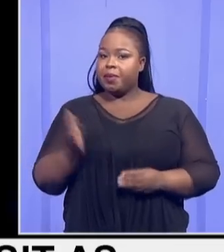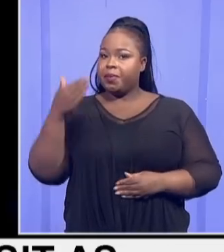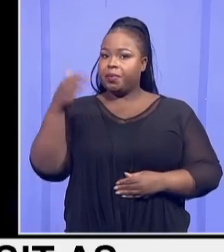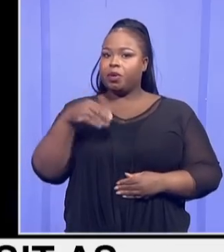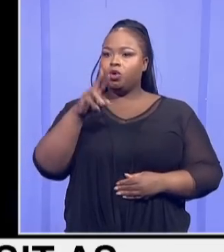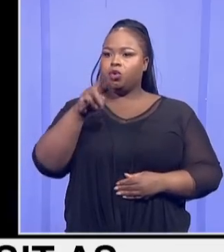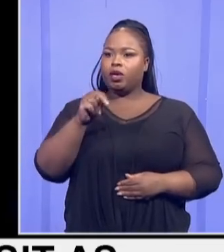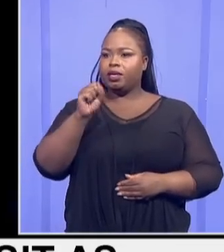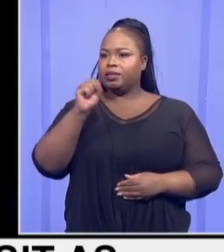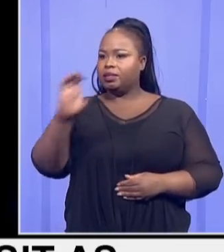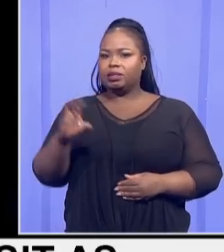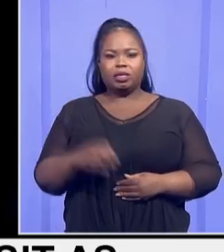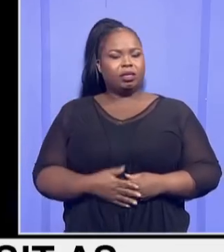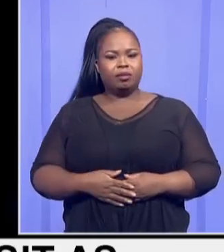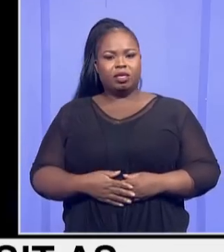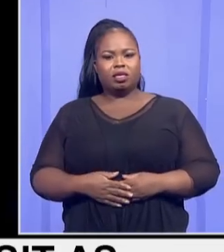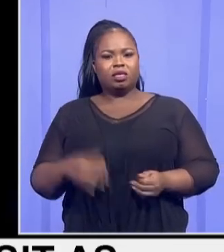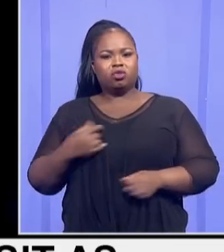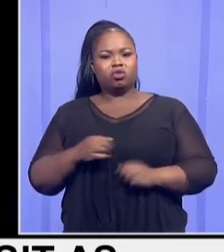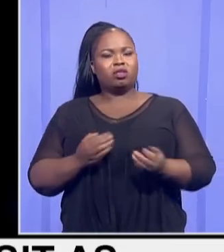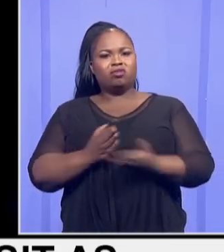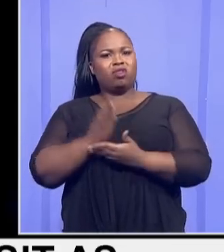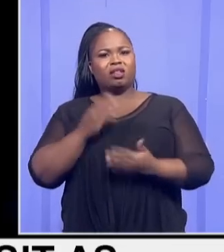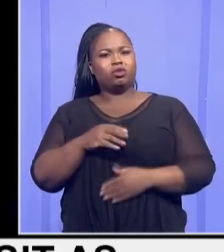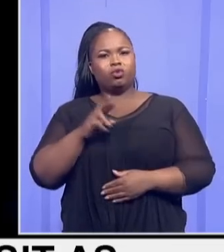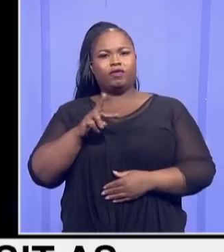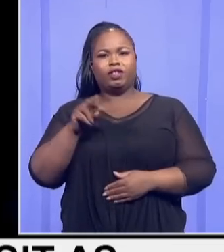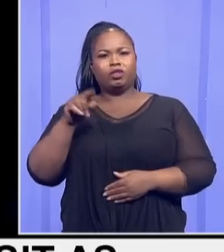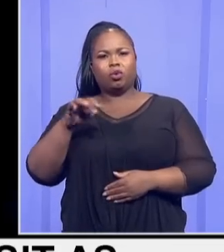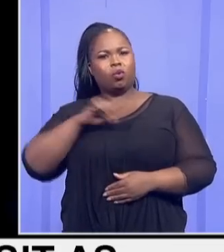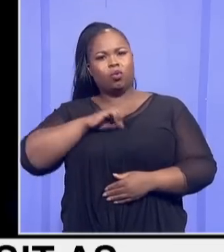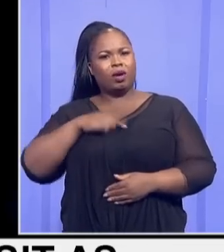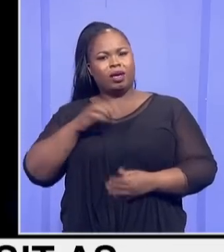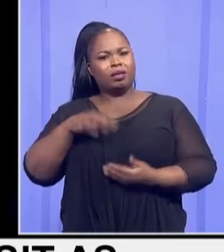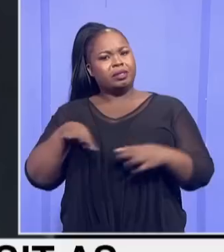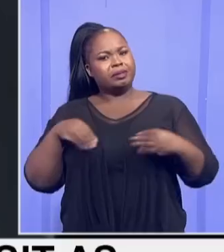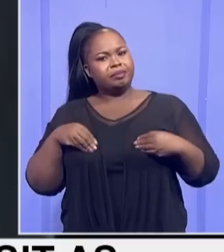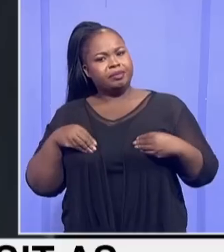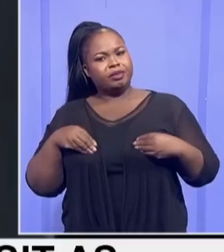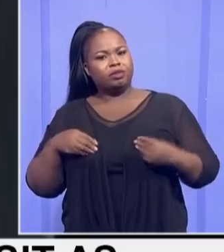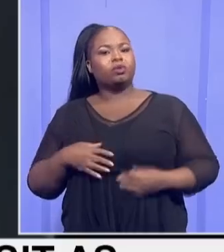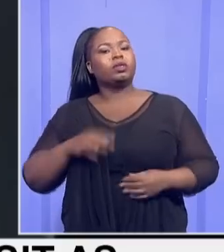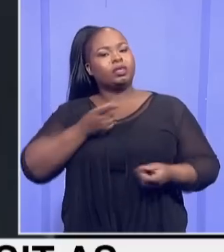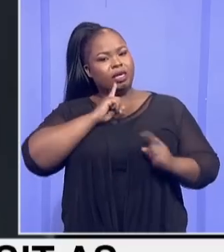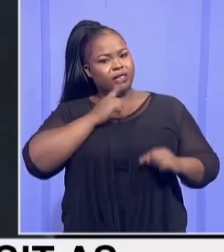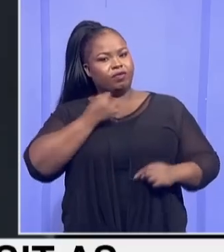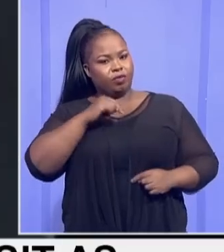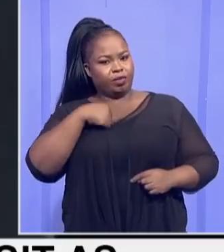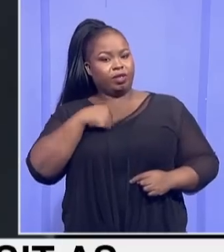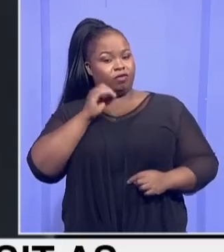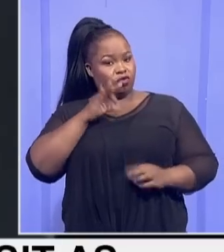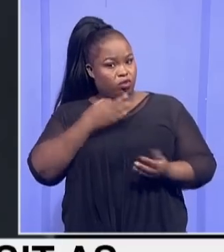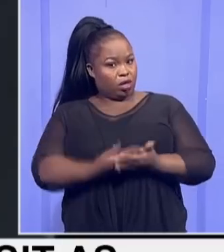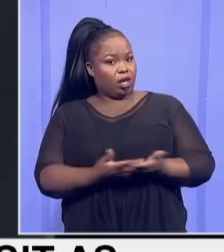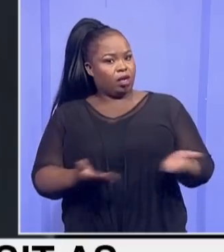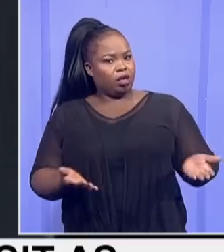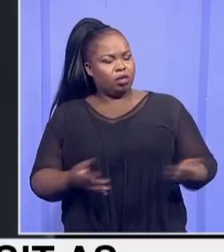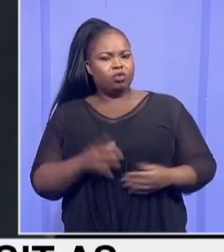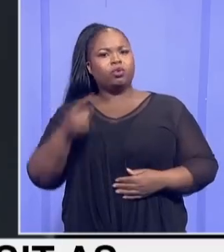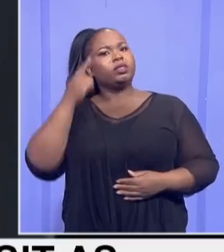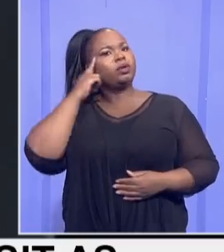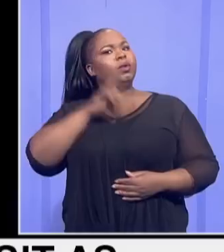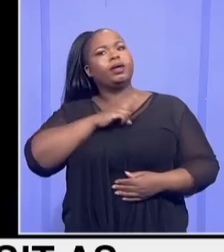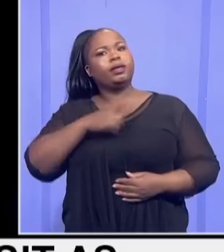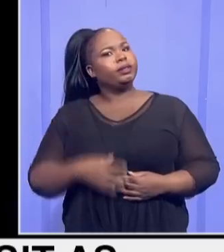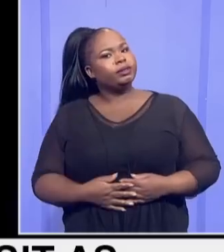They didn't have a right of veto. So why did they sign up to it? Answer that question for me if you can. Well, why do you think because, they did that?